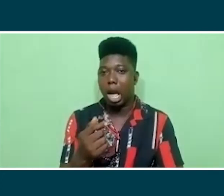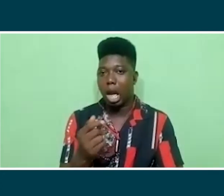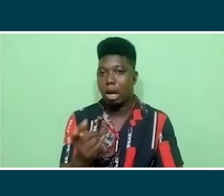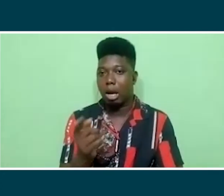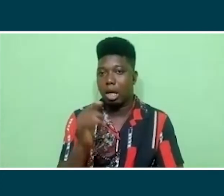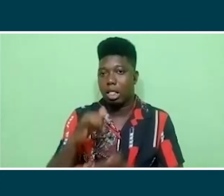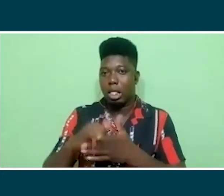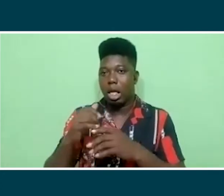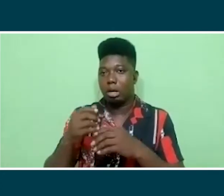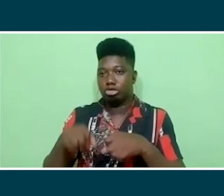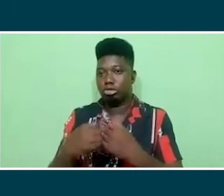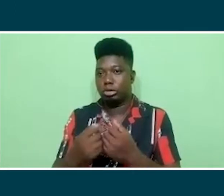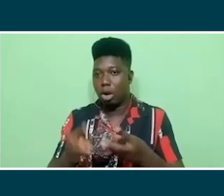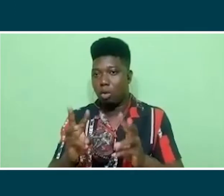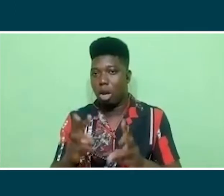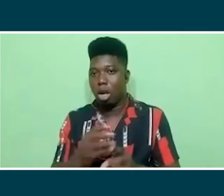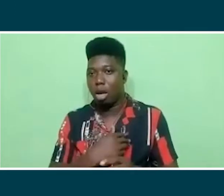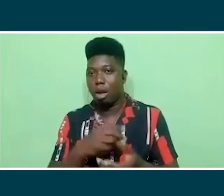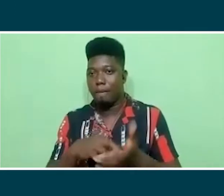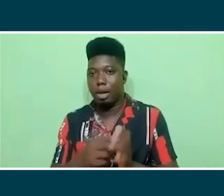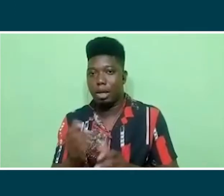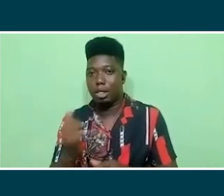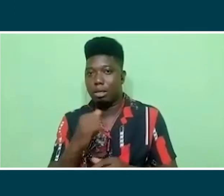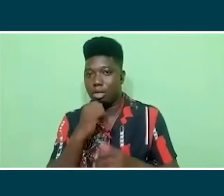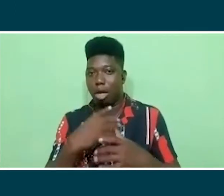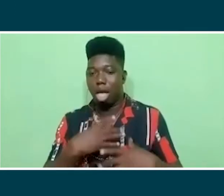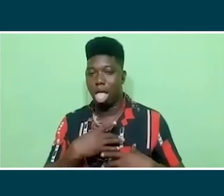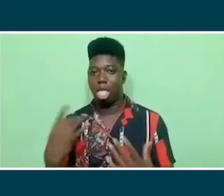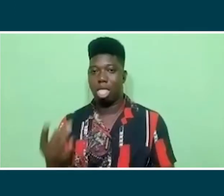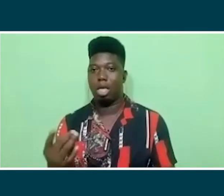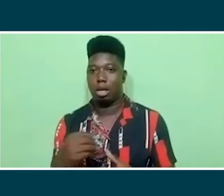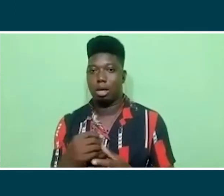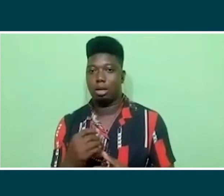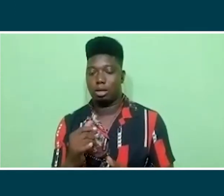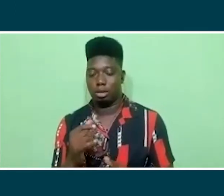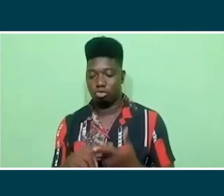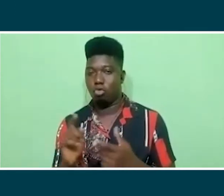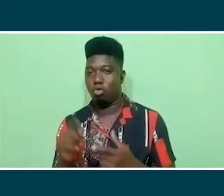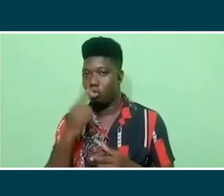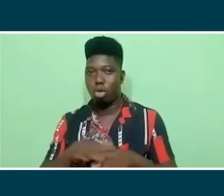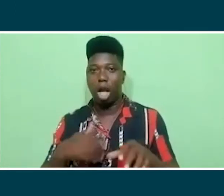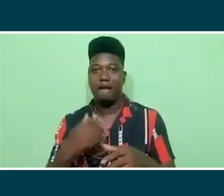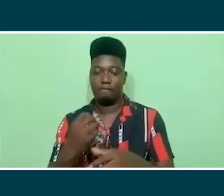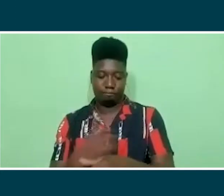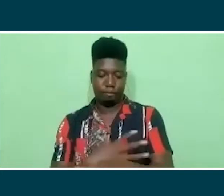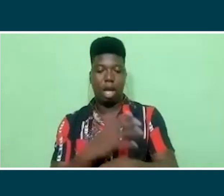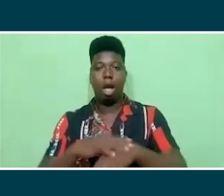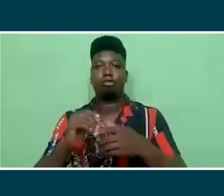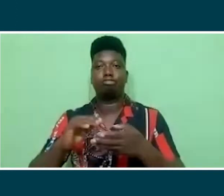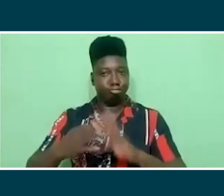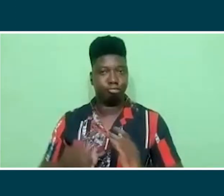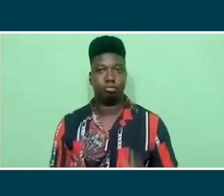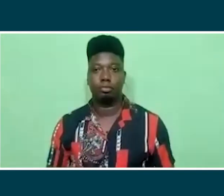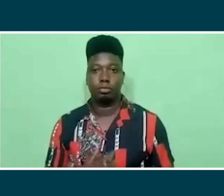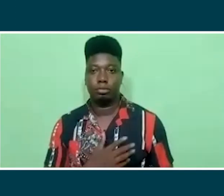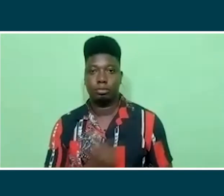not intelligent and they don't have any meaningful impact to the community. So now, in the hostel where I was